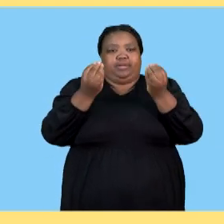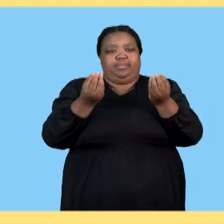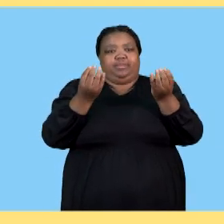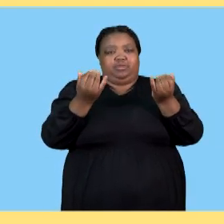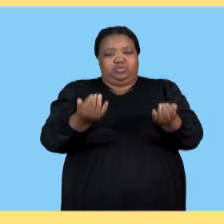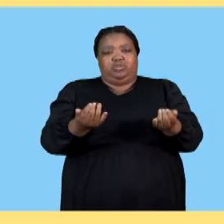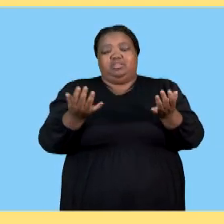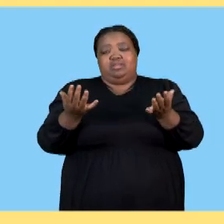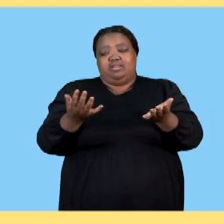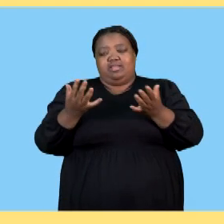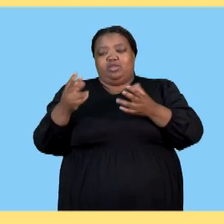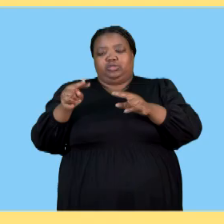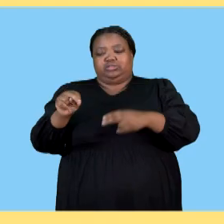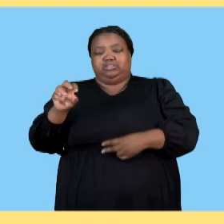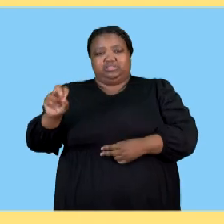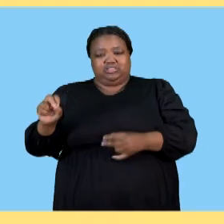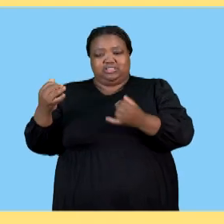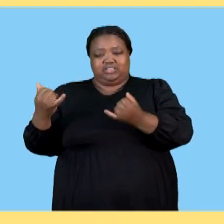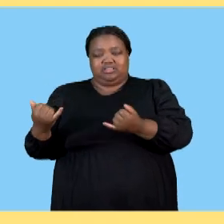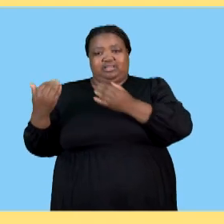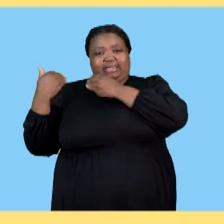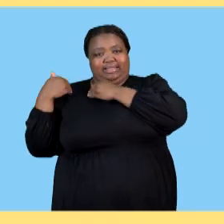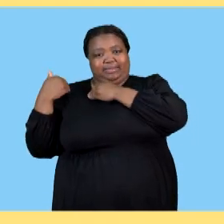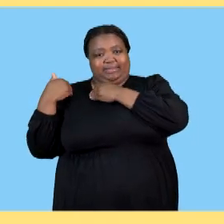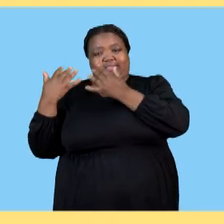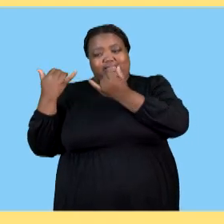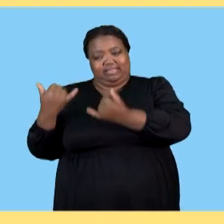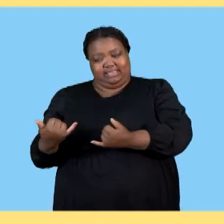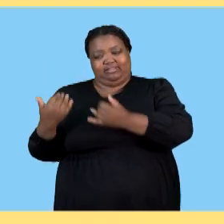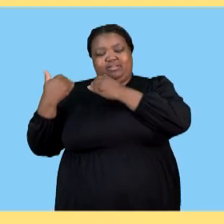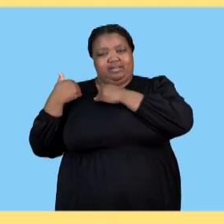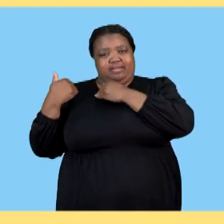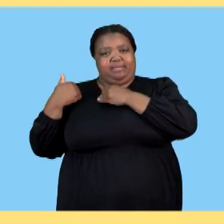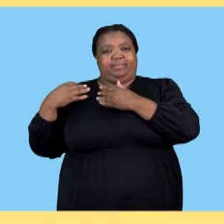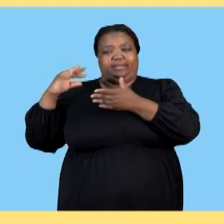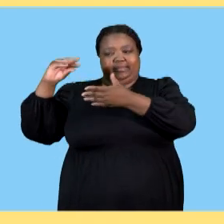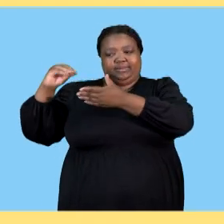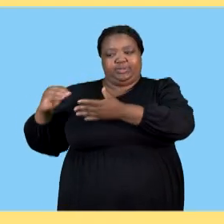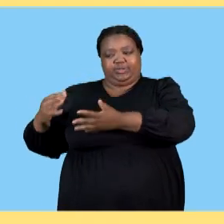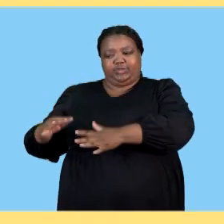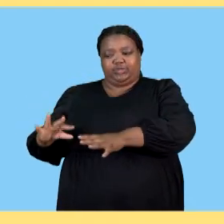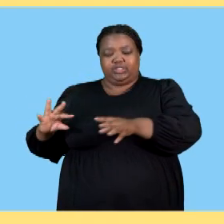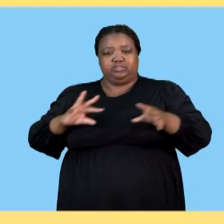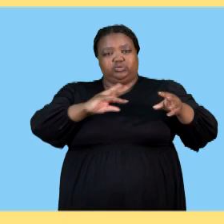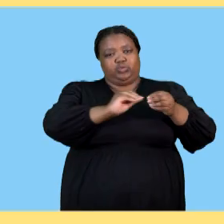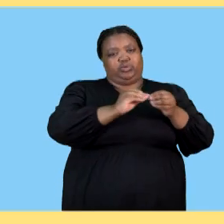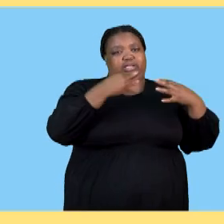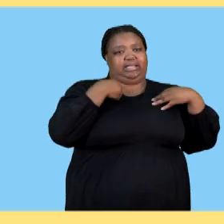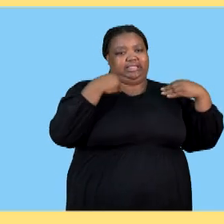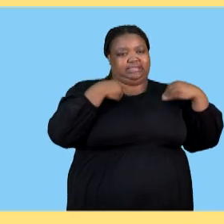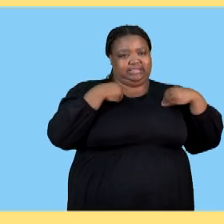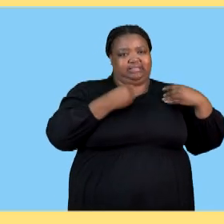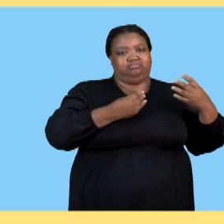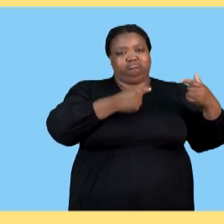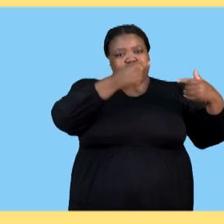here we have our non-current liabilities, which is the 160, and the current liabilities. So it is our total